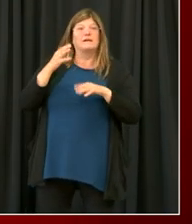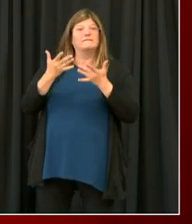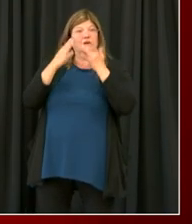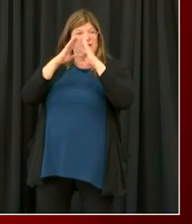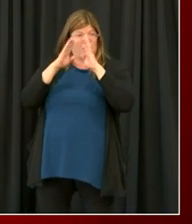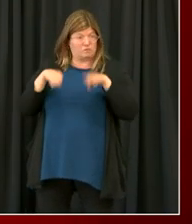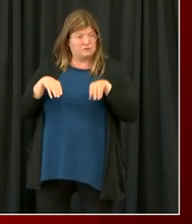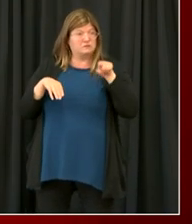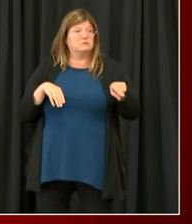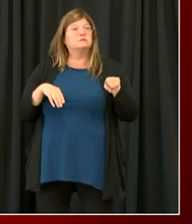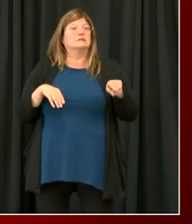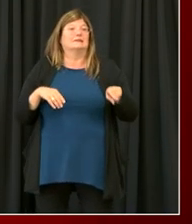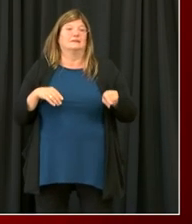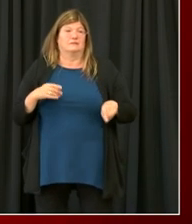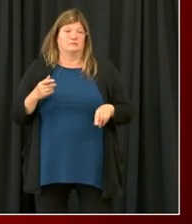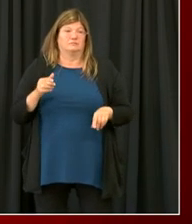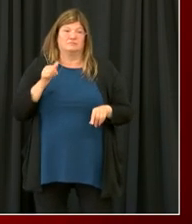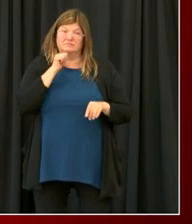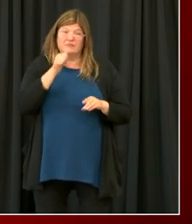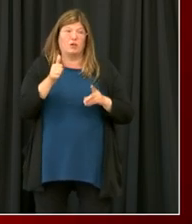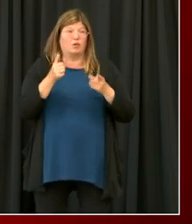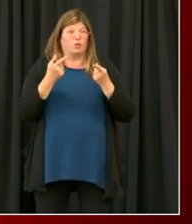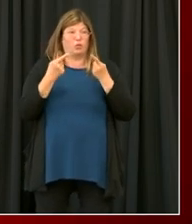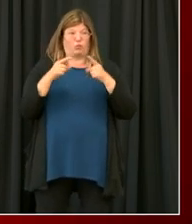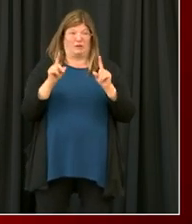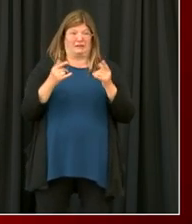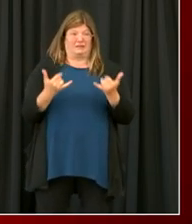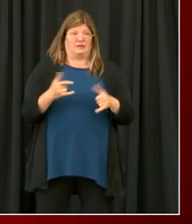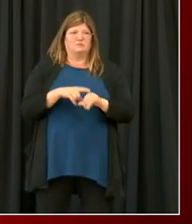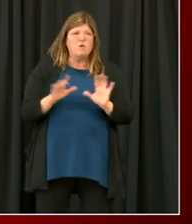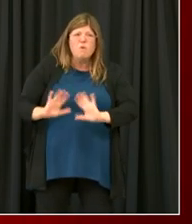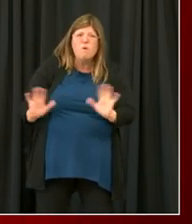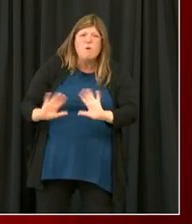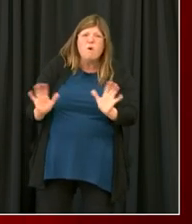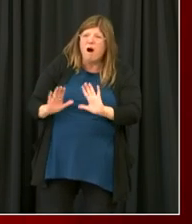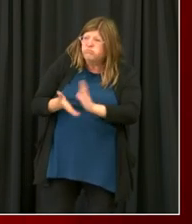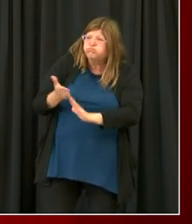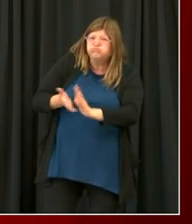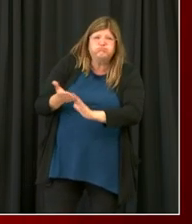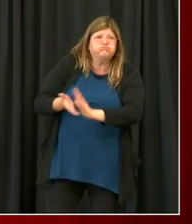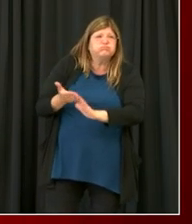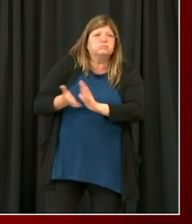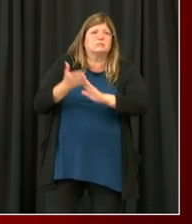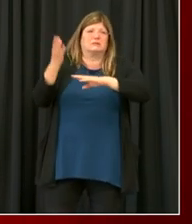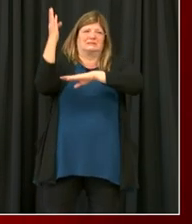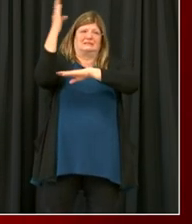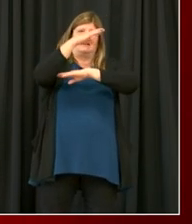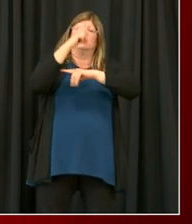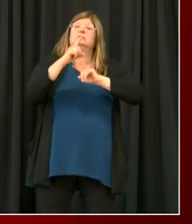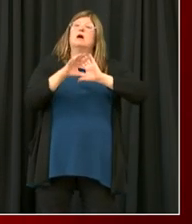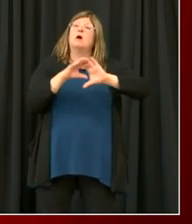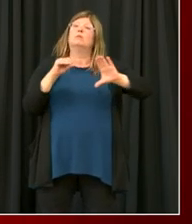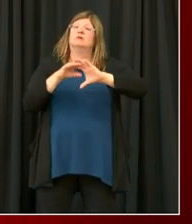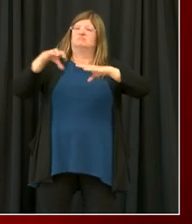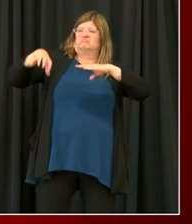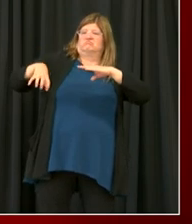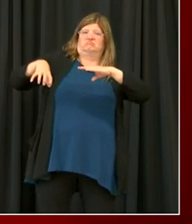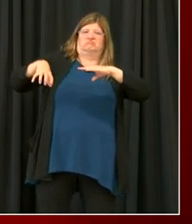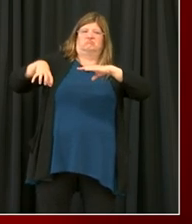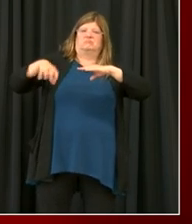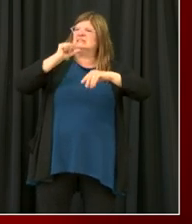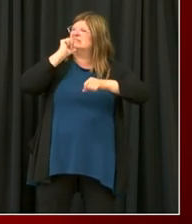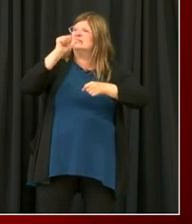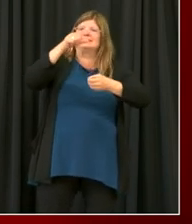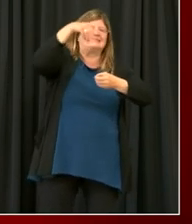during this time, or? No, the firehouses are in operation. The tents are set up outside the firehouse, which allows people to line up and be